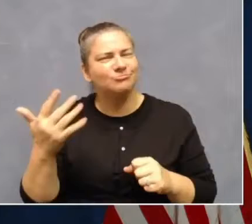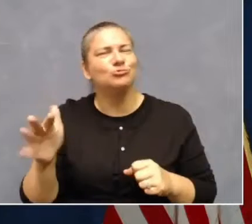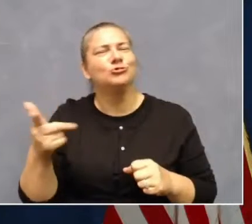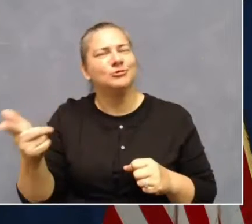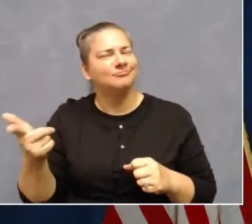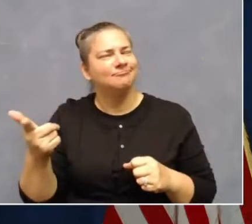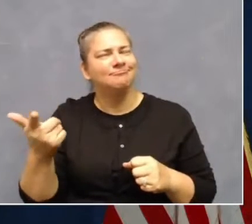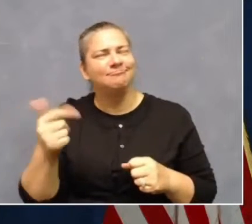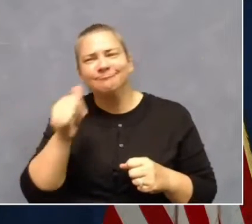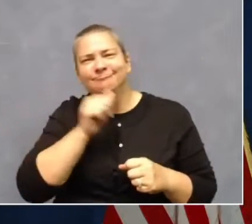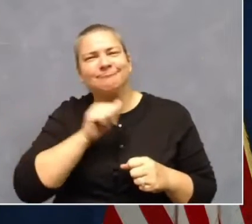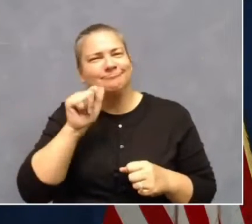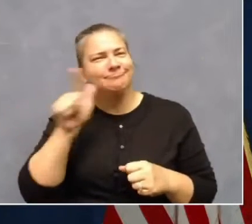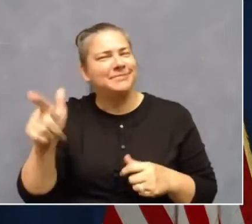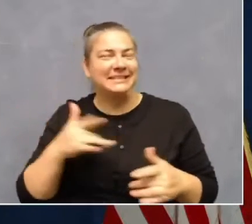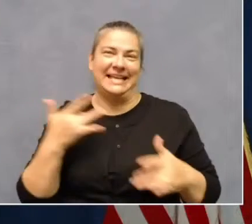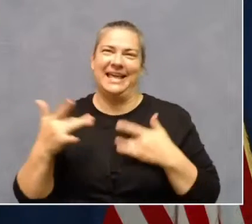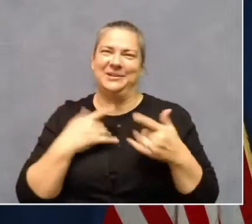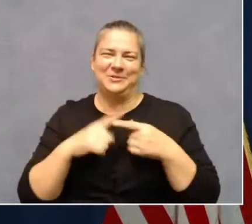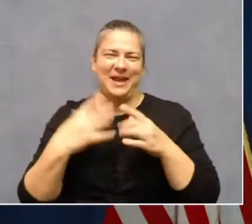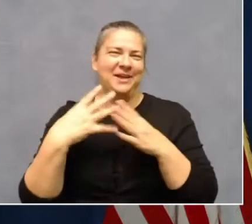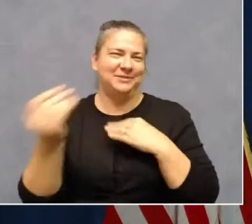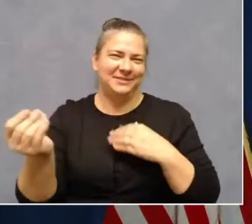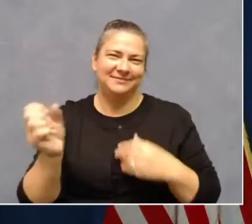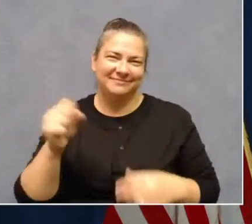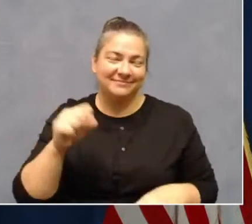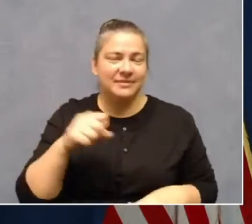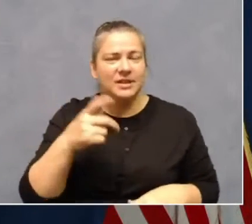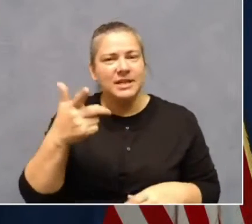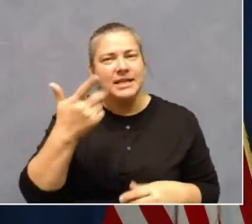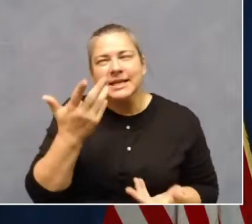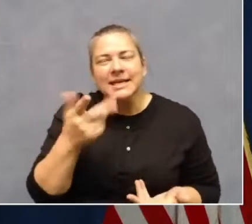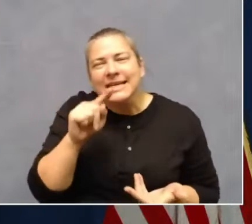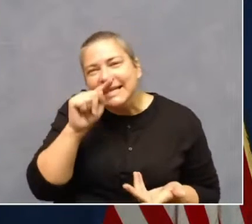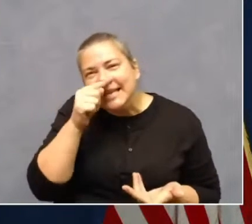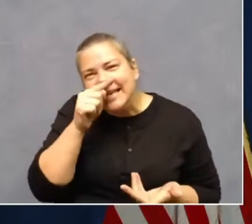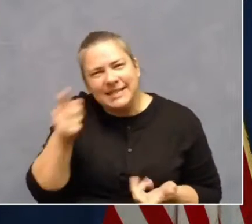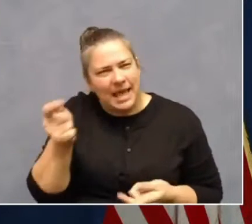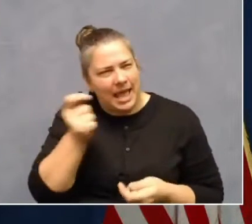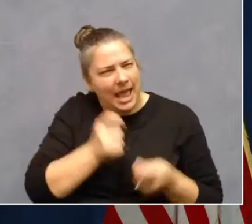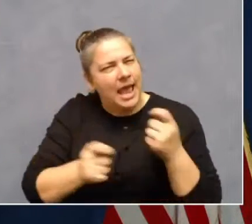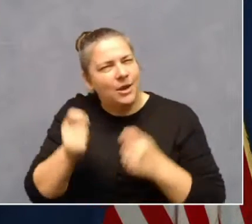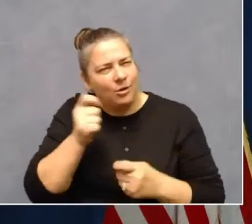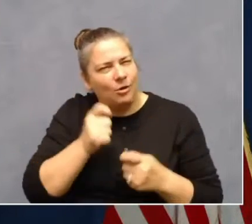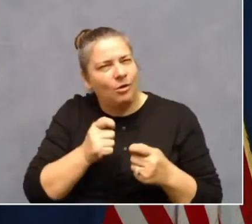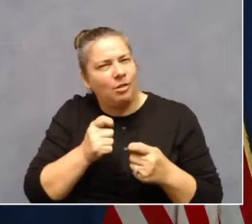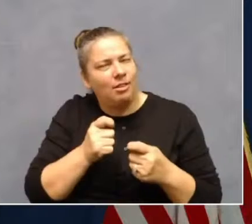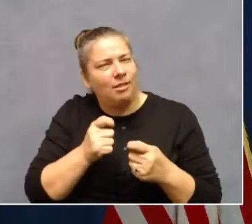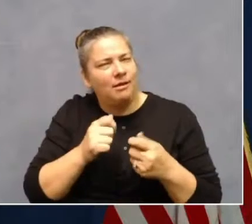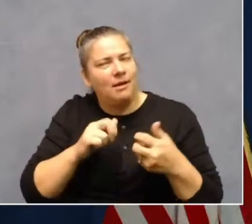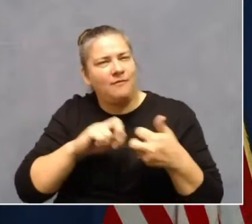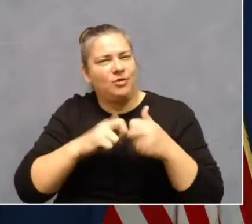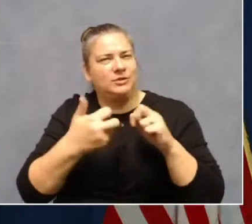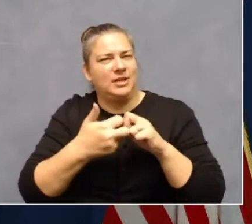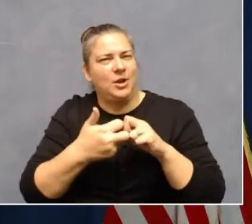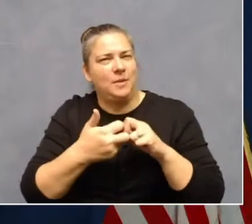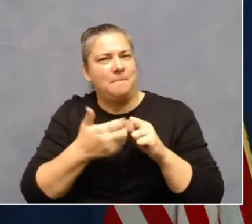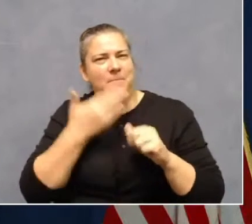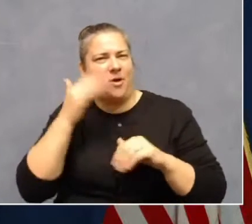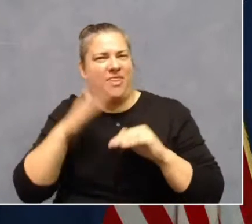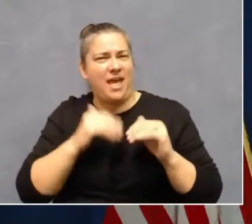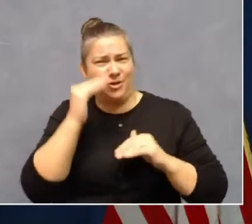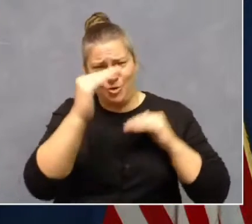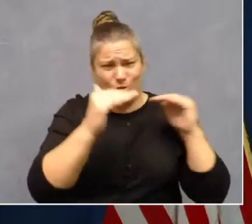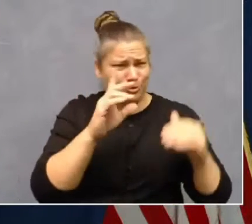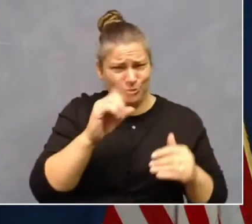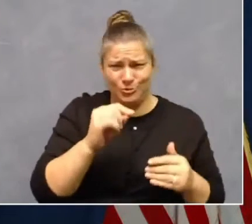they were excited to get out. But kids handle adversity in many ways a lot better than adults. They worry